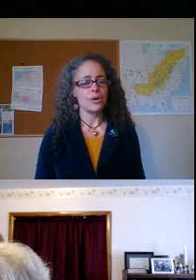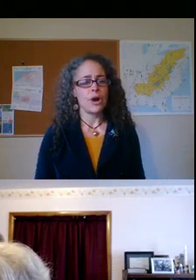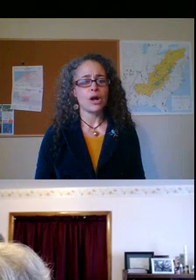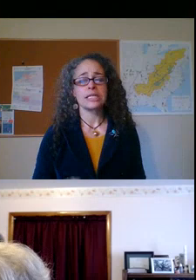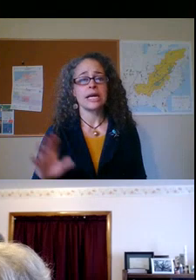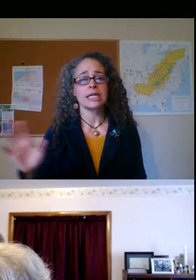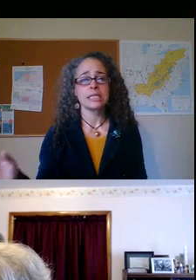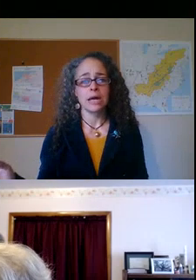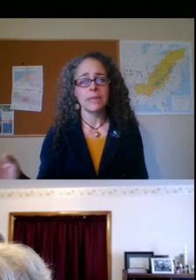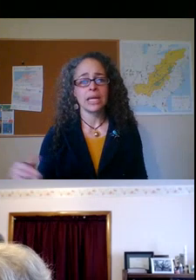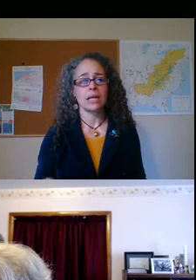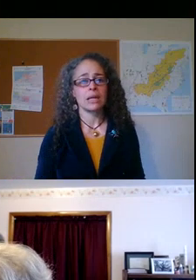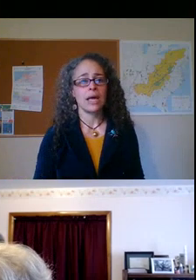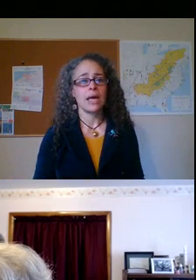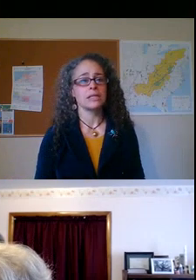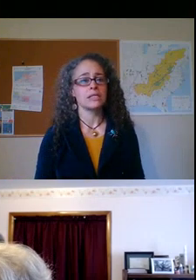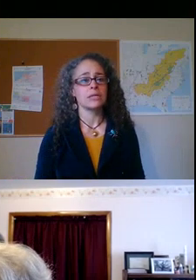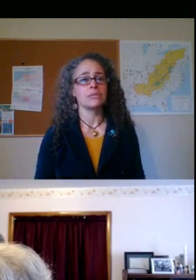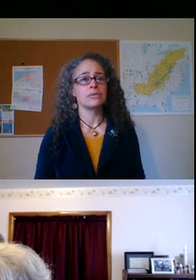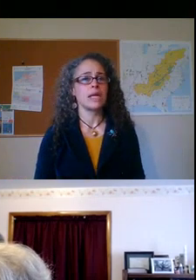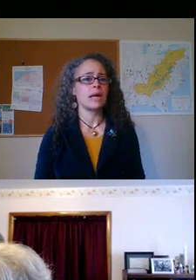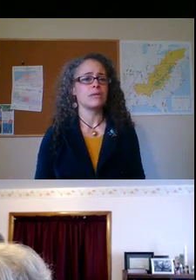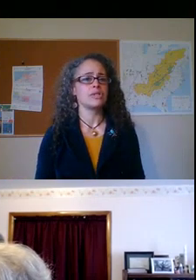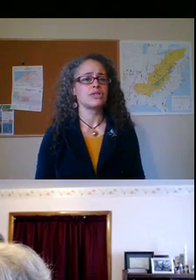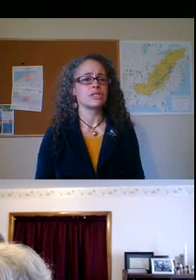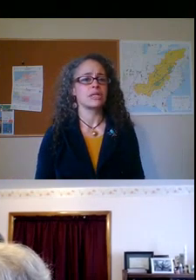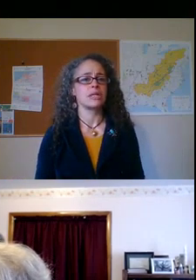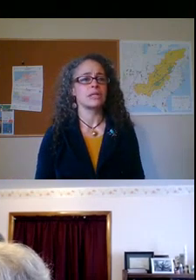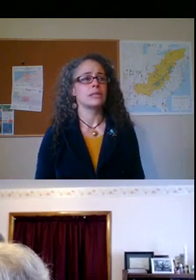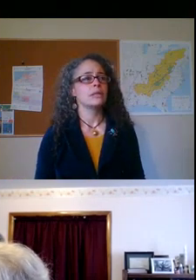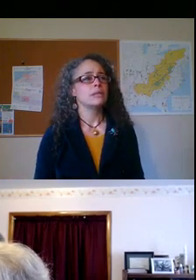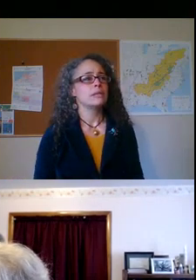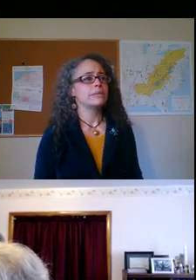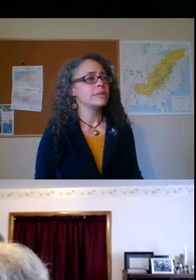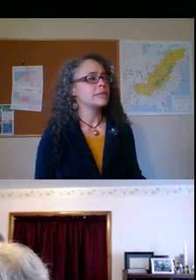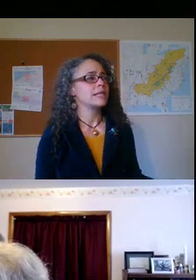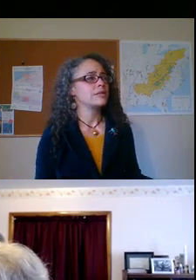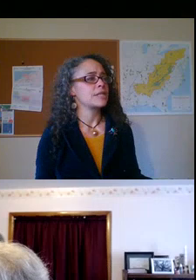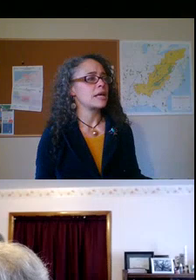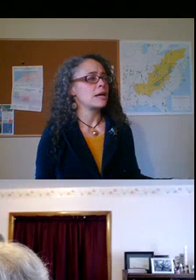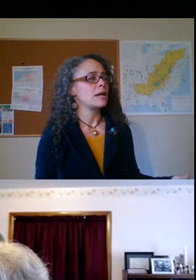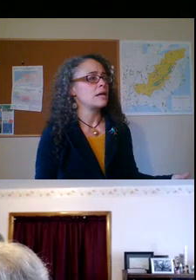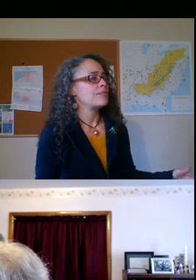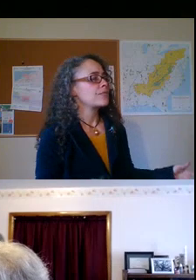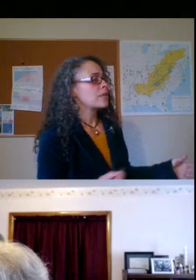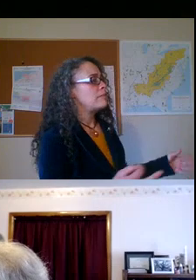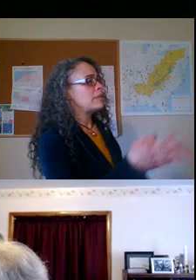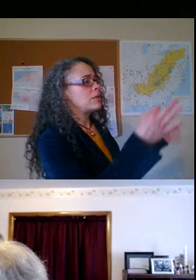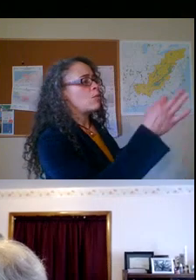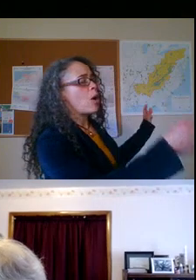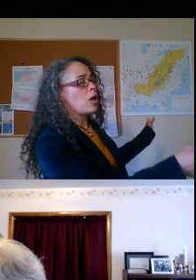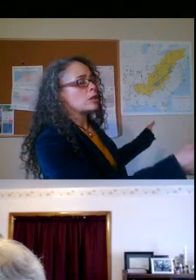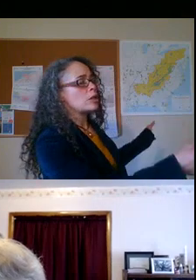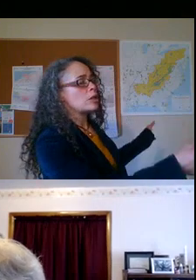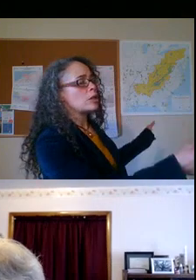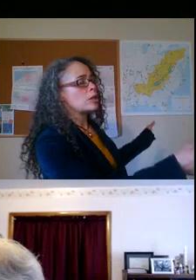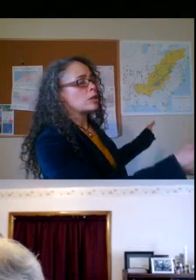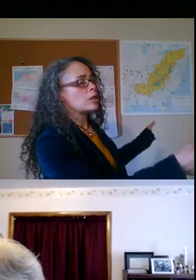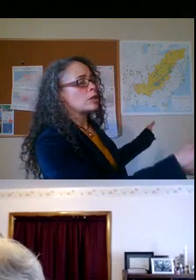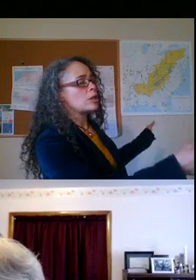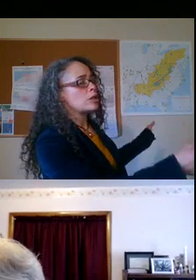And there were no architects coming in, and it was just kind of like you said, maybe